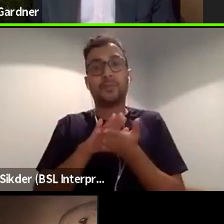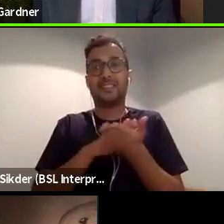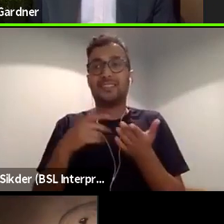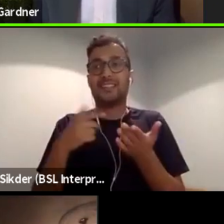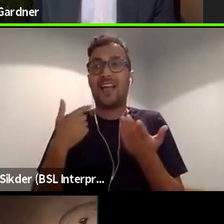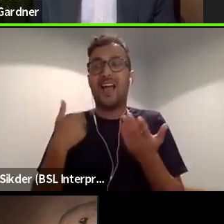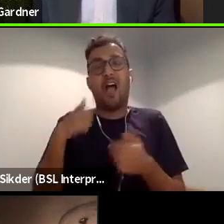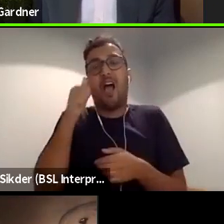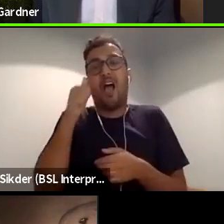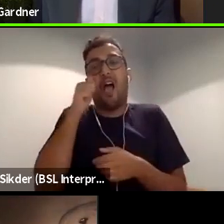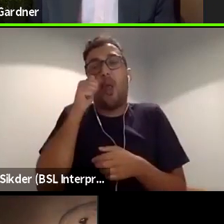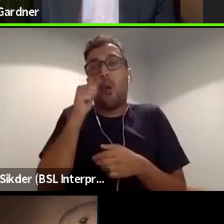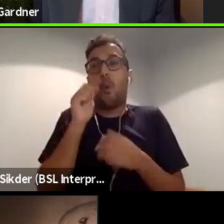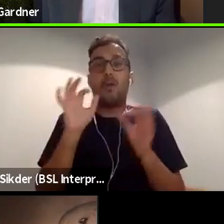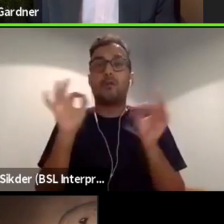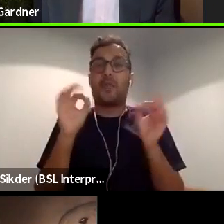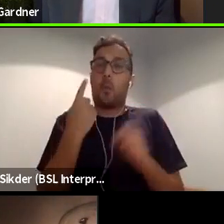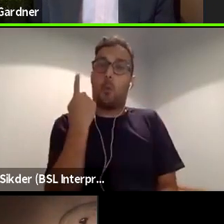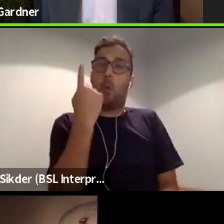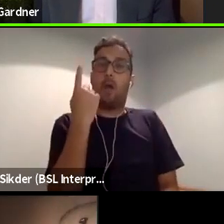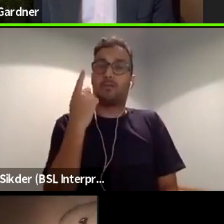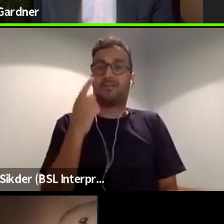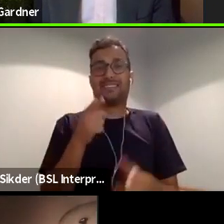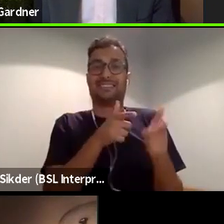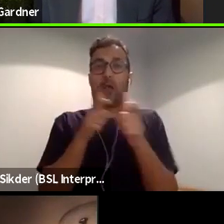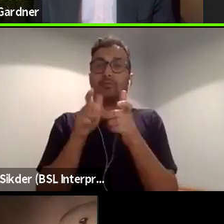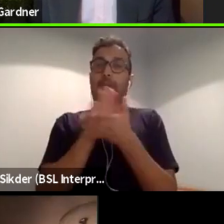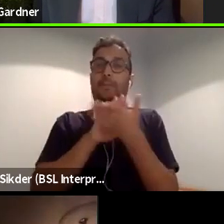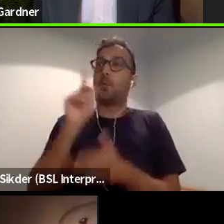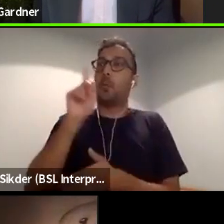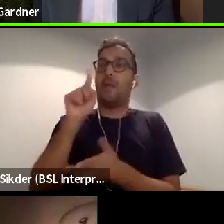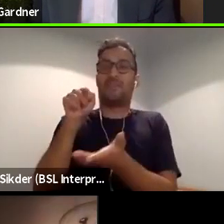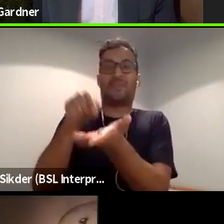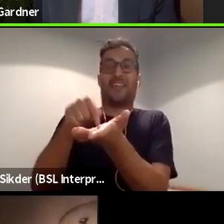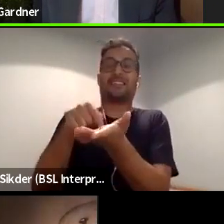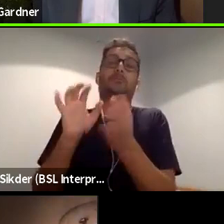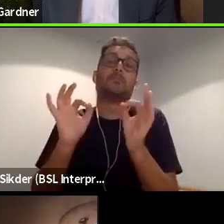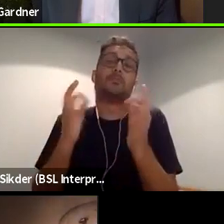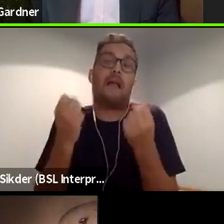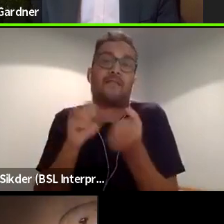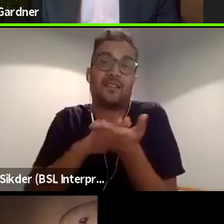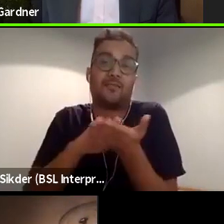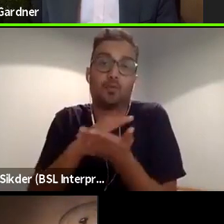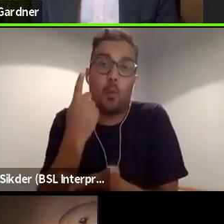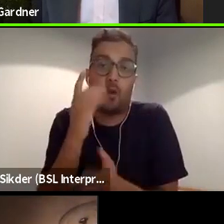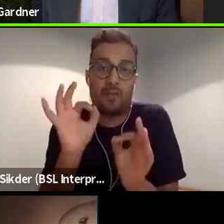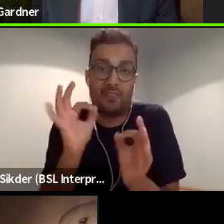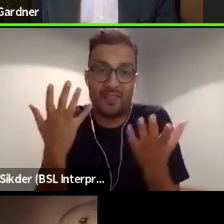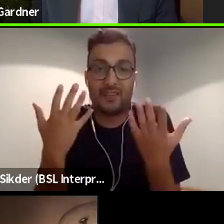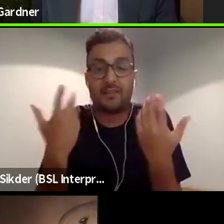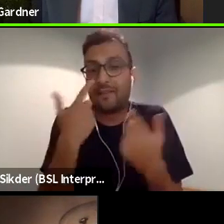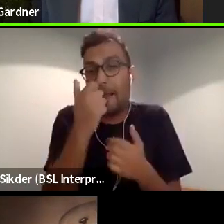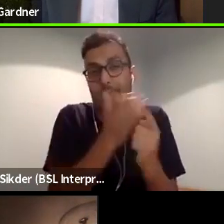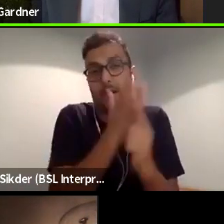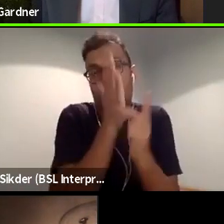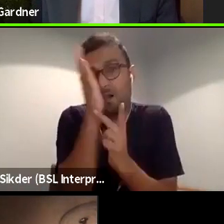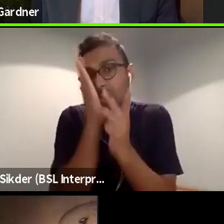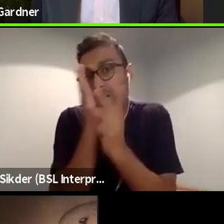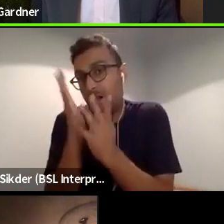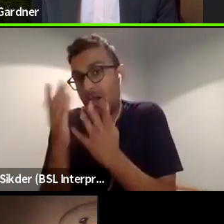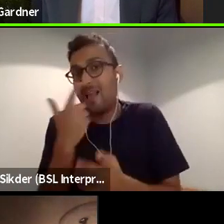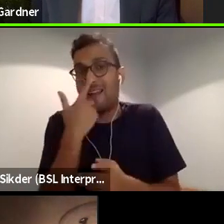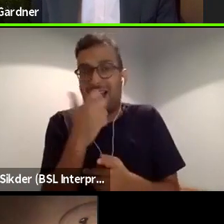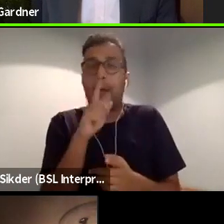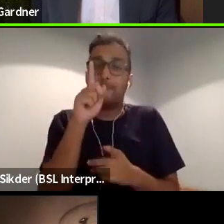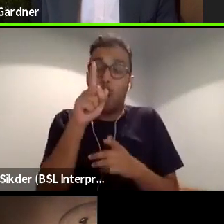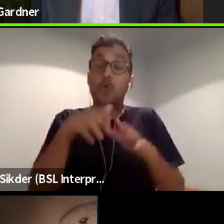universal definition of terrorism, but the generally accepted definition is that it's when people use force or violence against